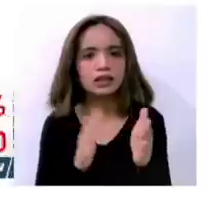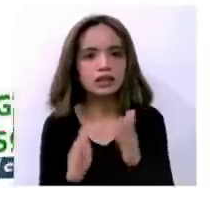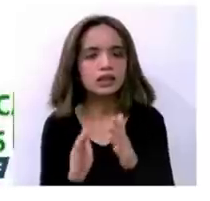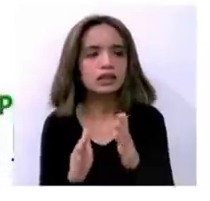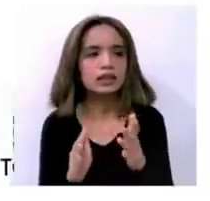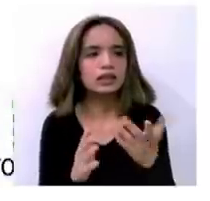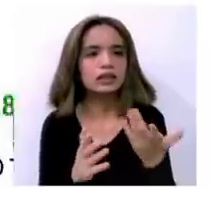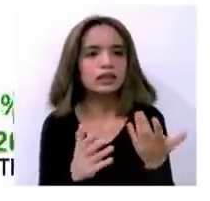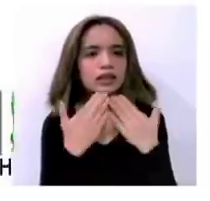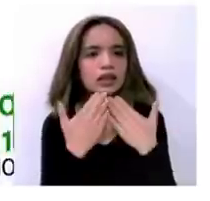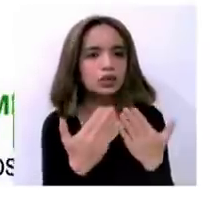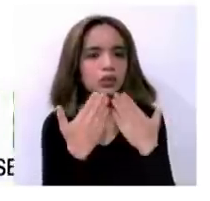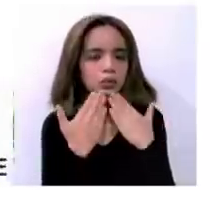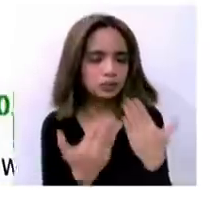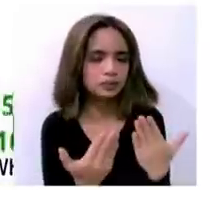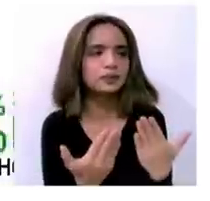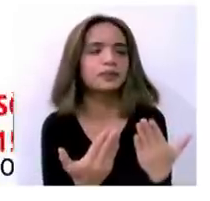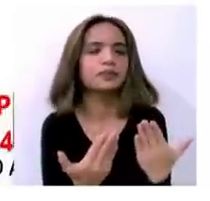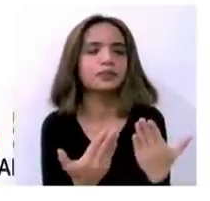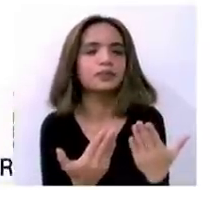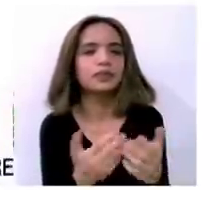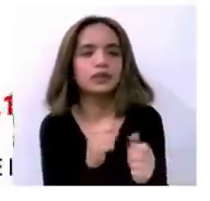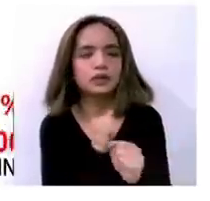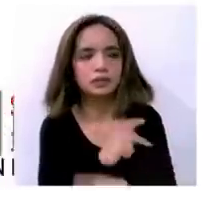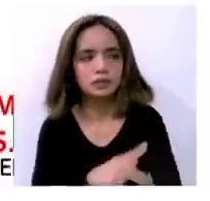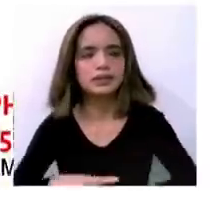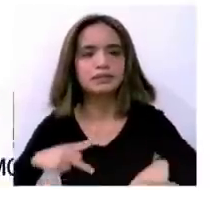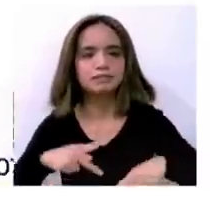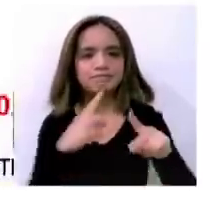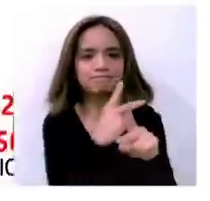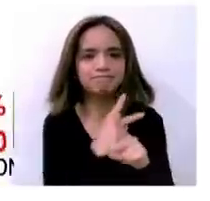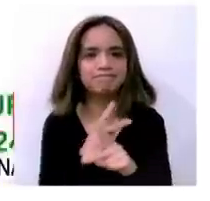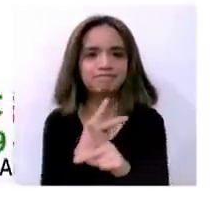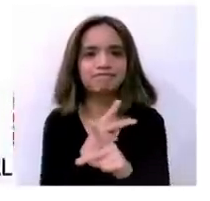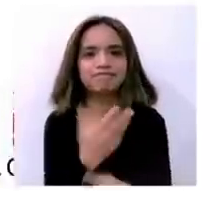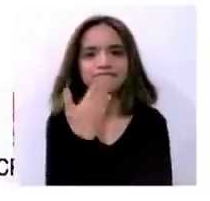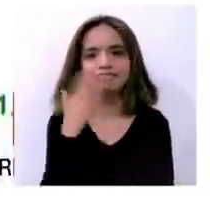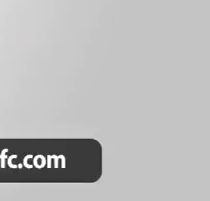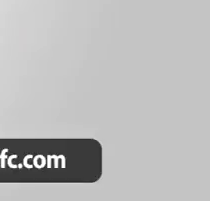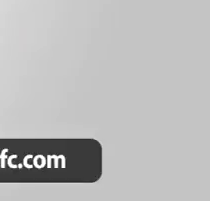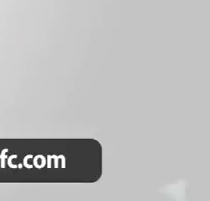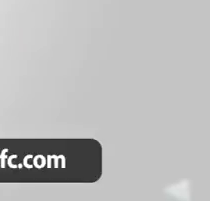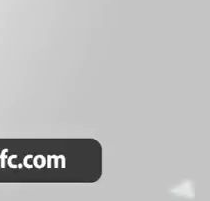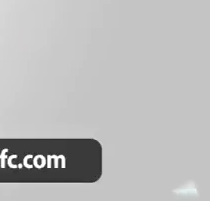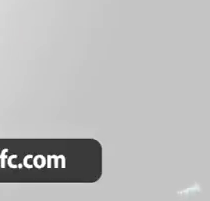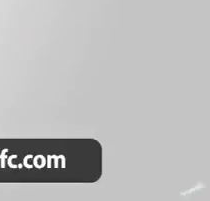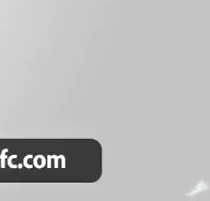Thanks a lot for joining us this afternoon. Really appreciate it. Take care. Bye. Bye.